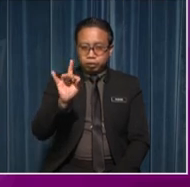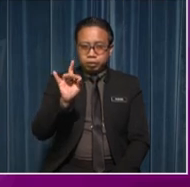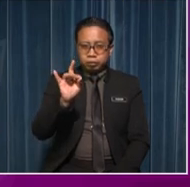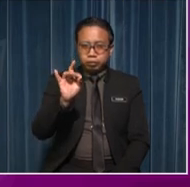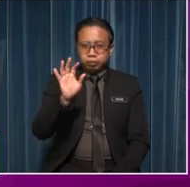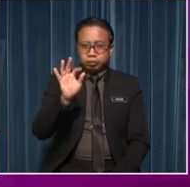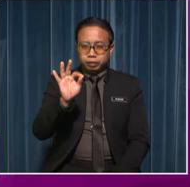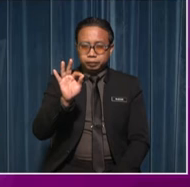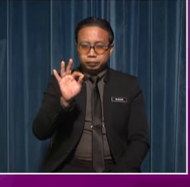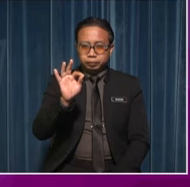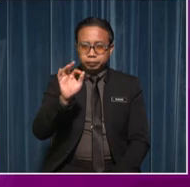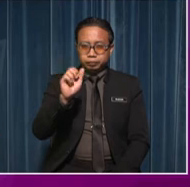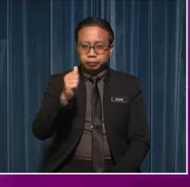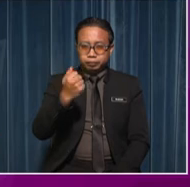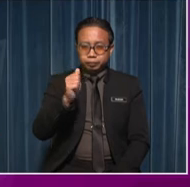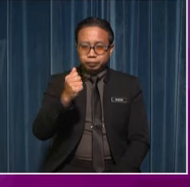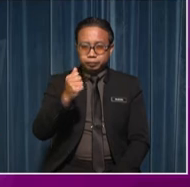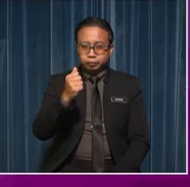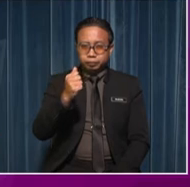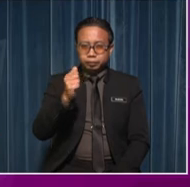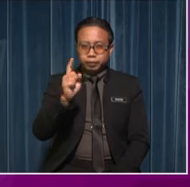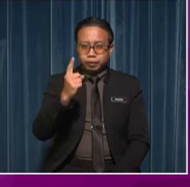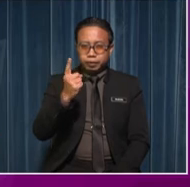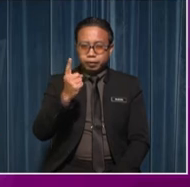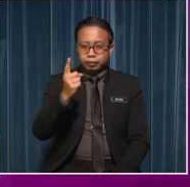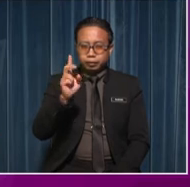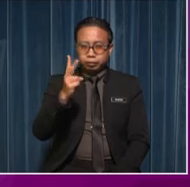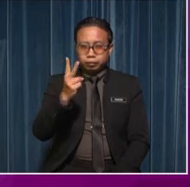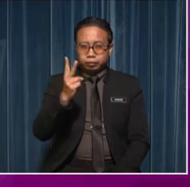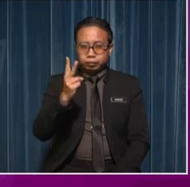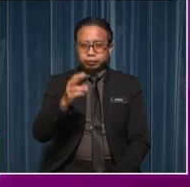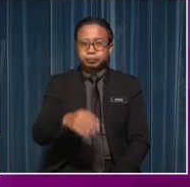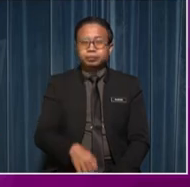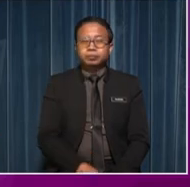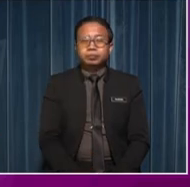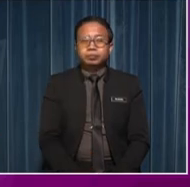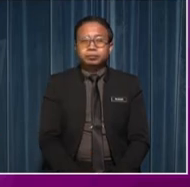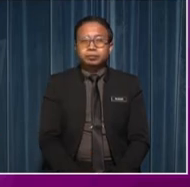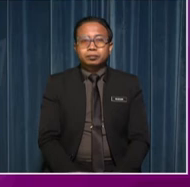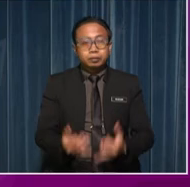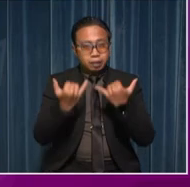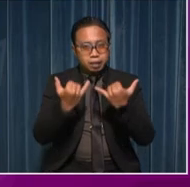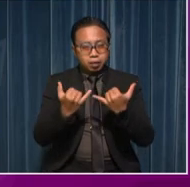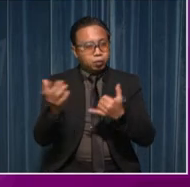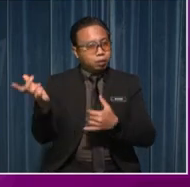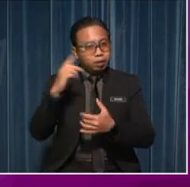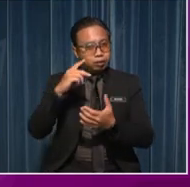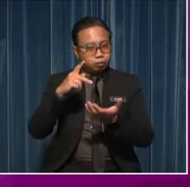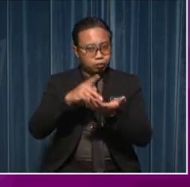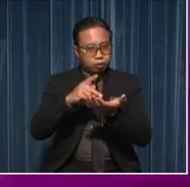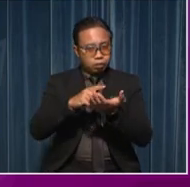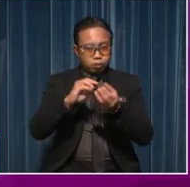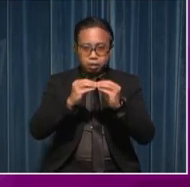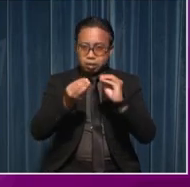8, 9, 10, 11, 12. Now, let's